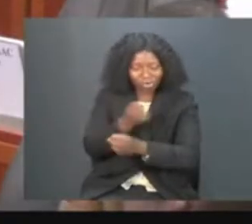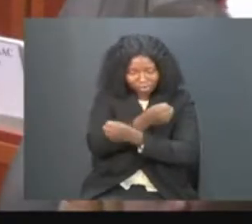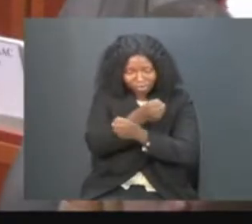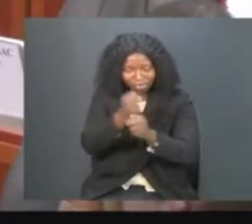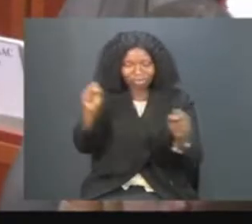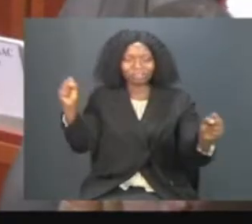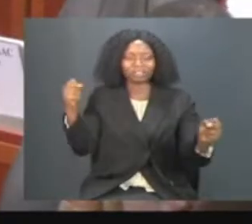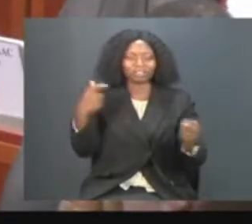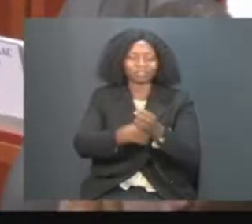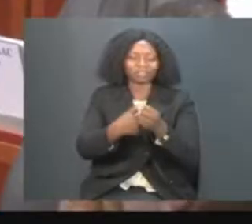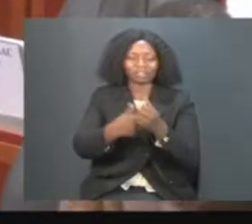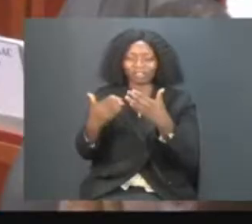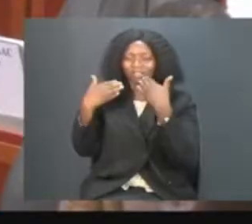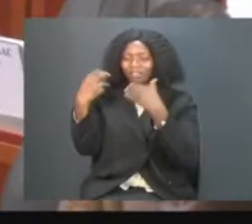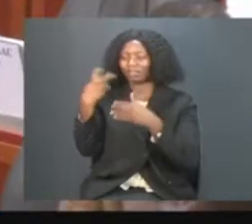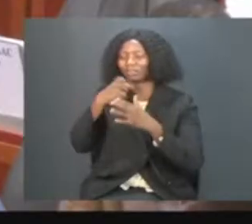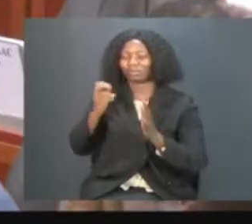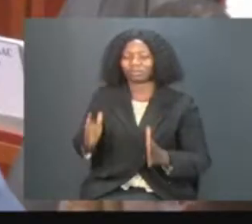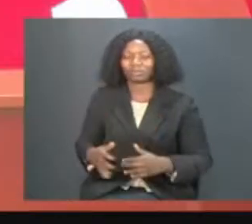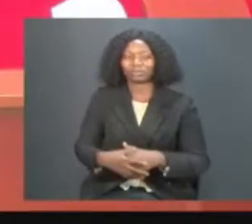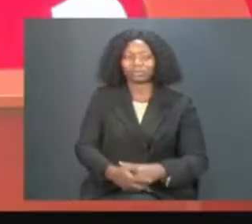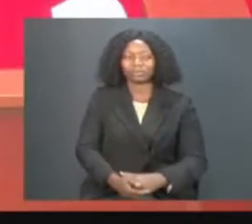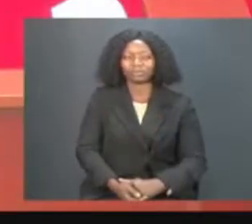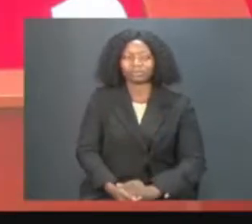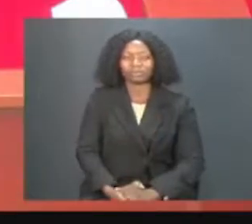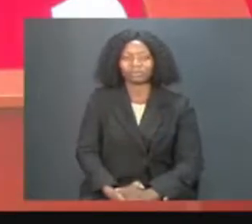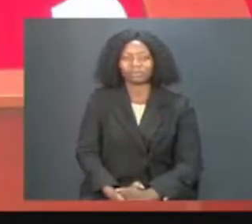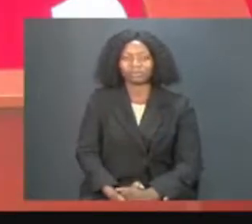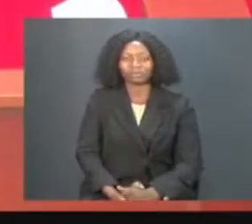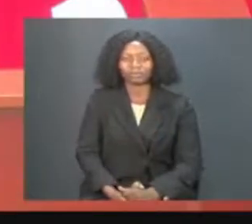Mr. Speaker, thank you very much.